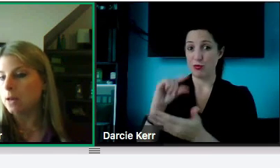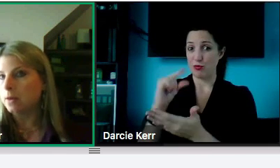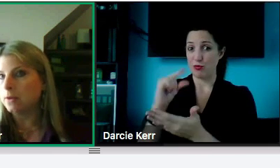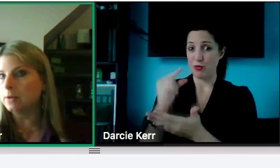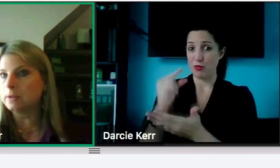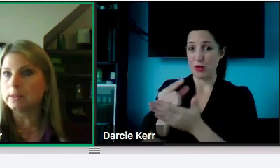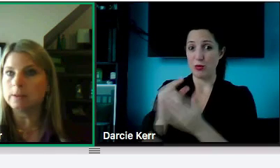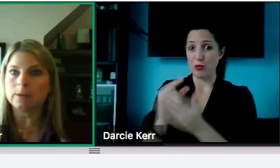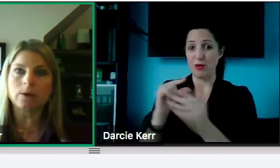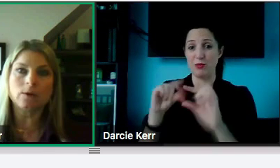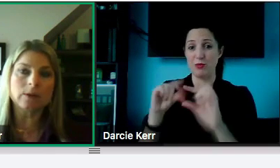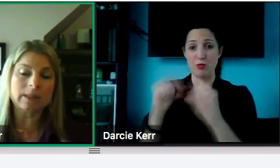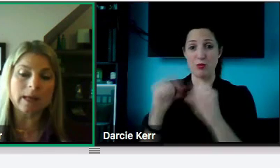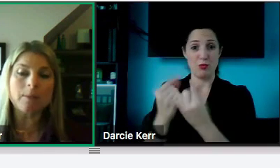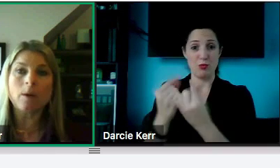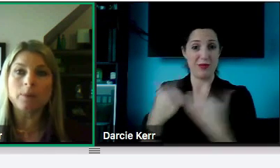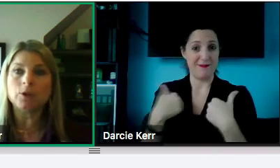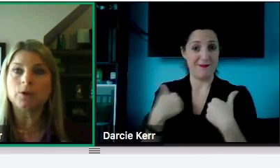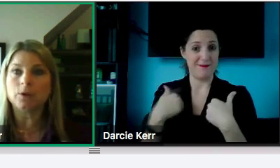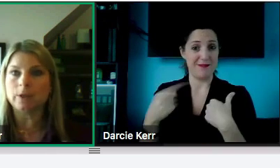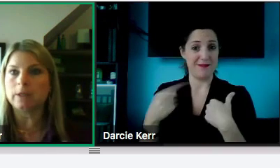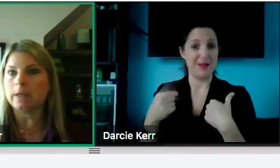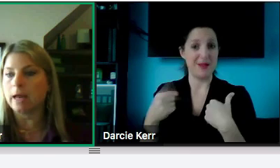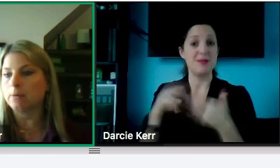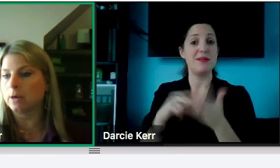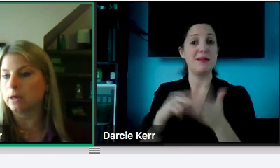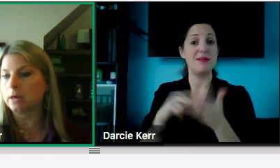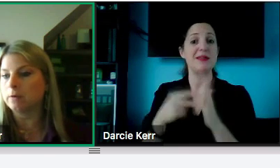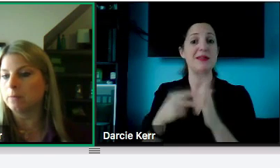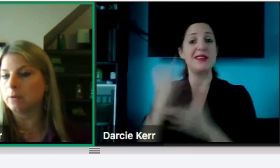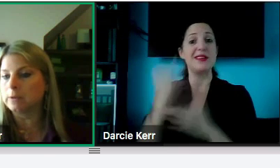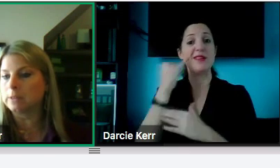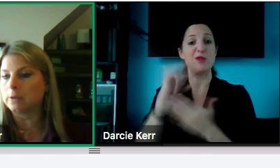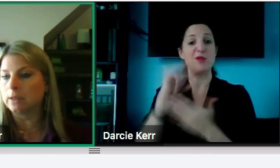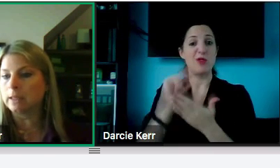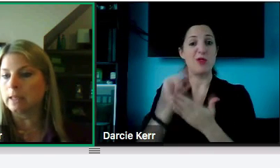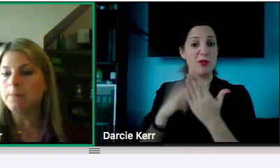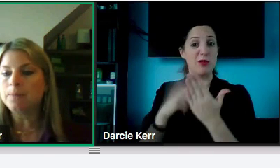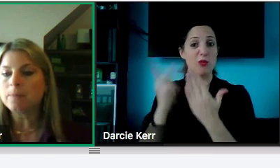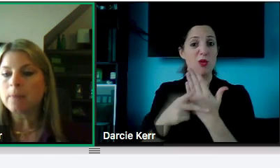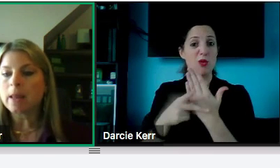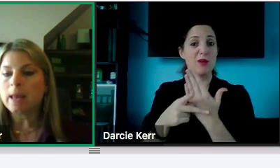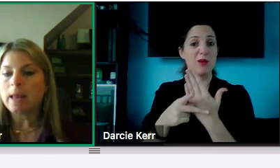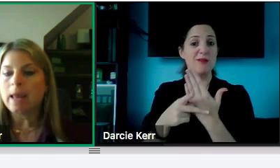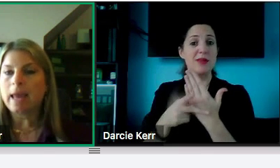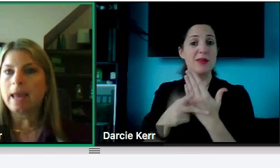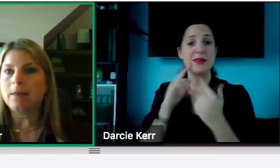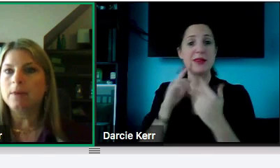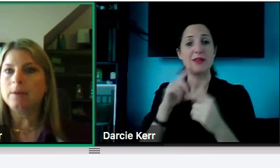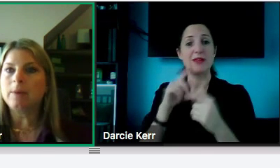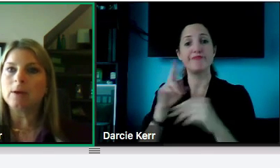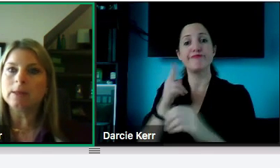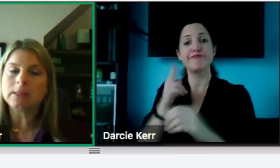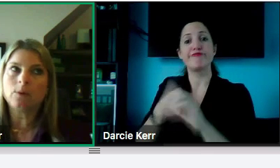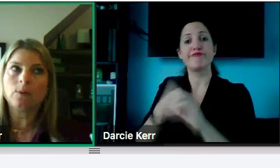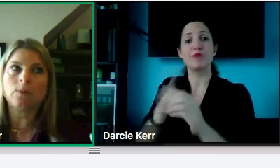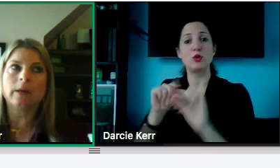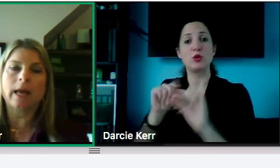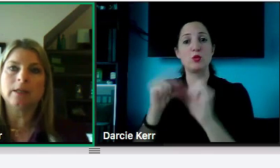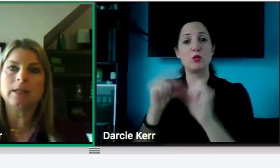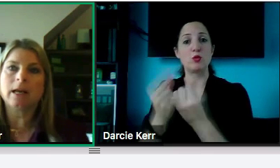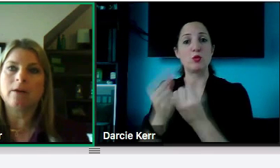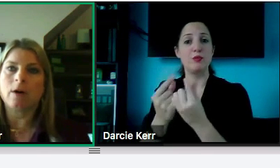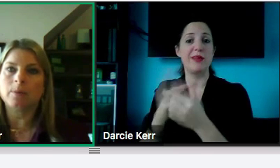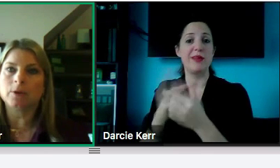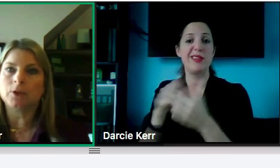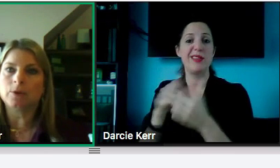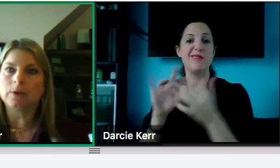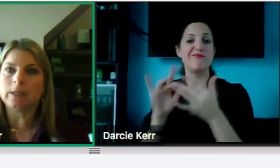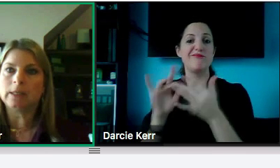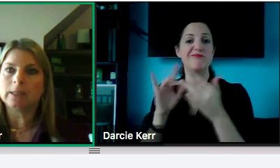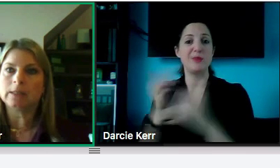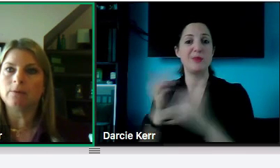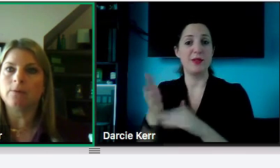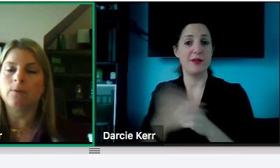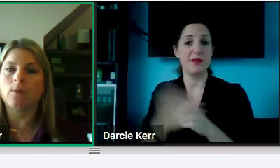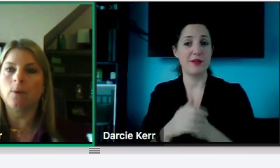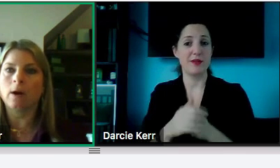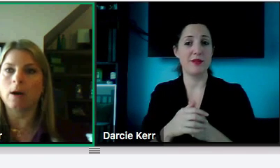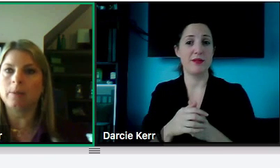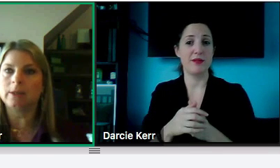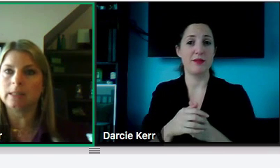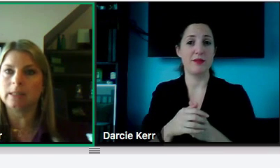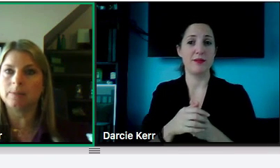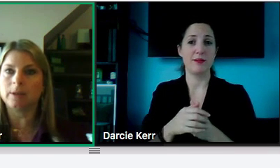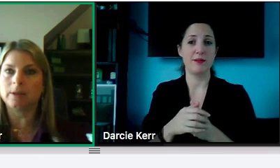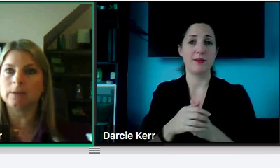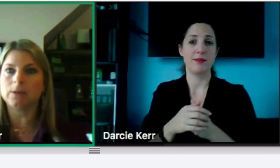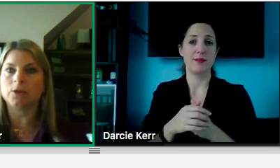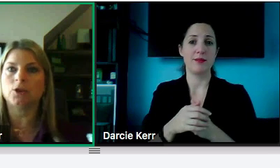So there's some opportunity to network, most certainly. And we also like to have opportunities